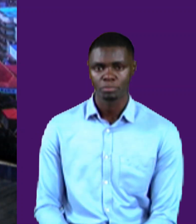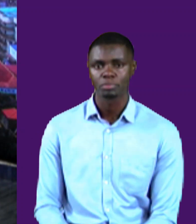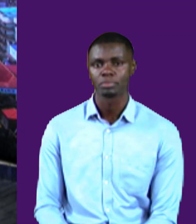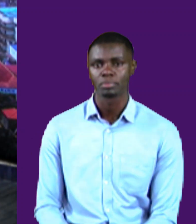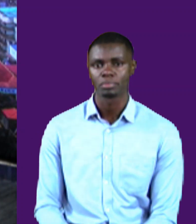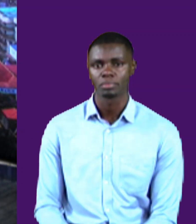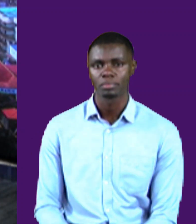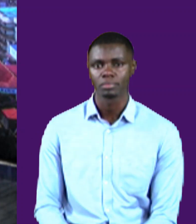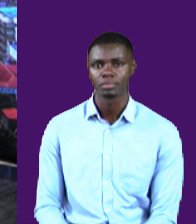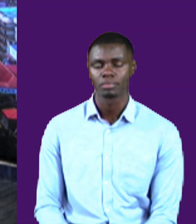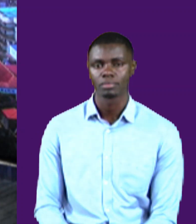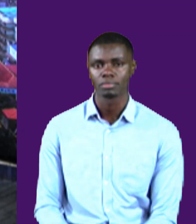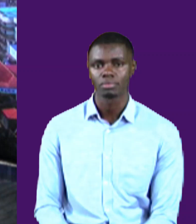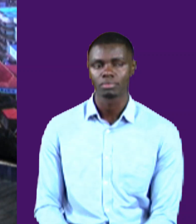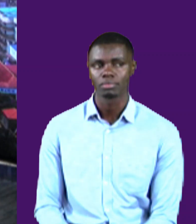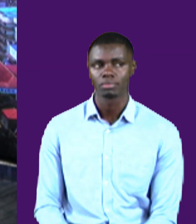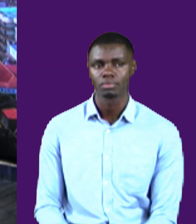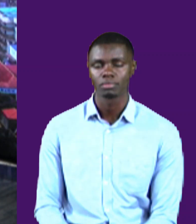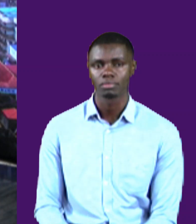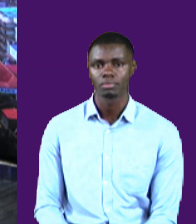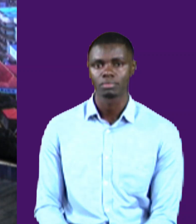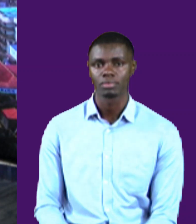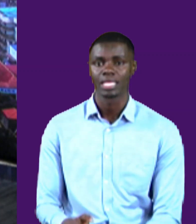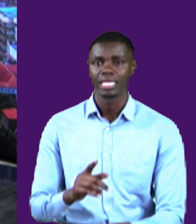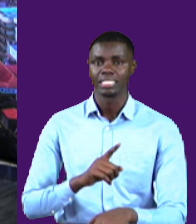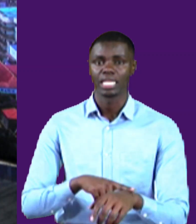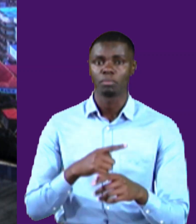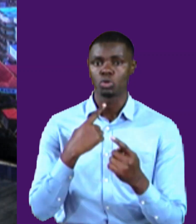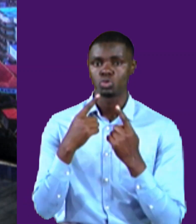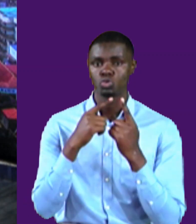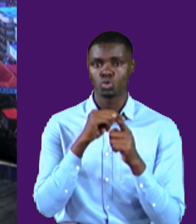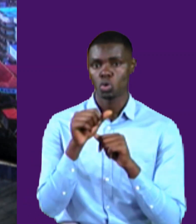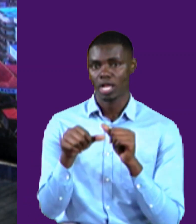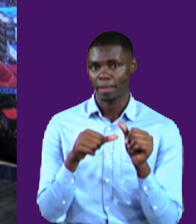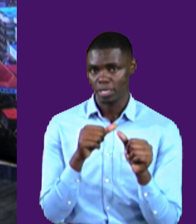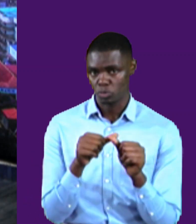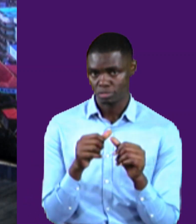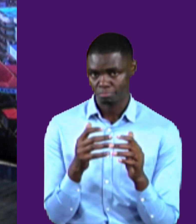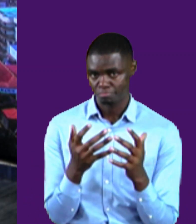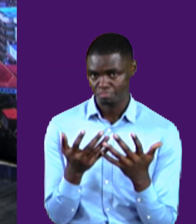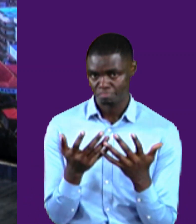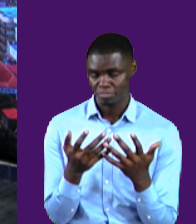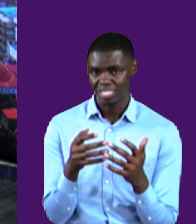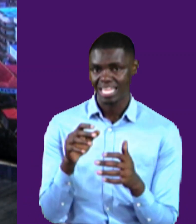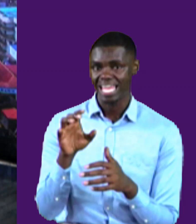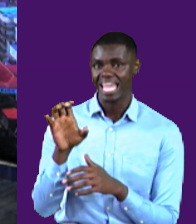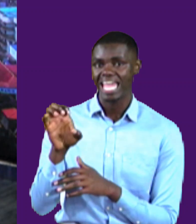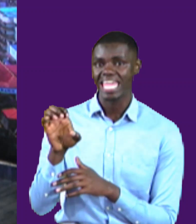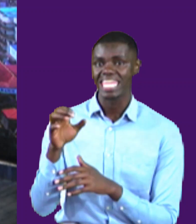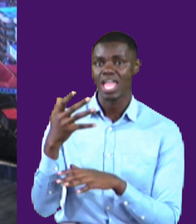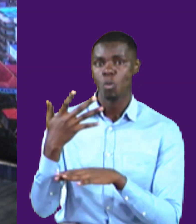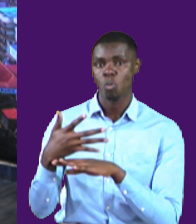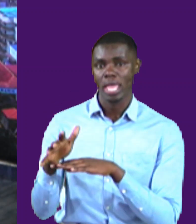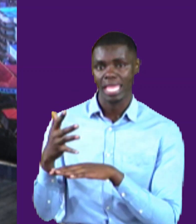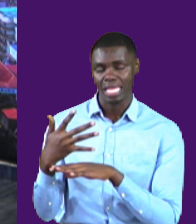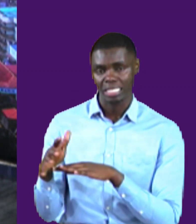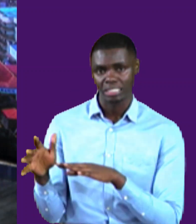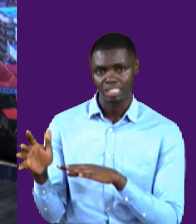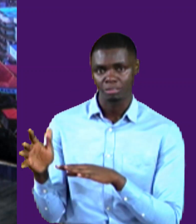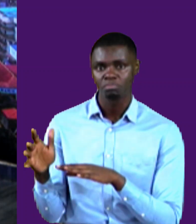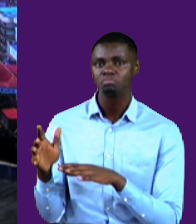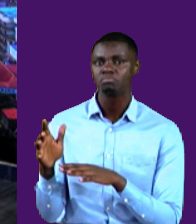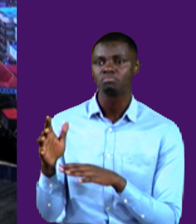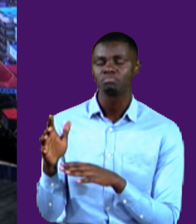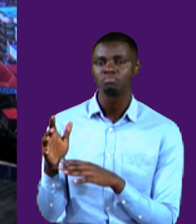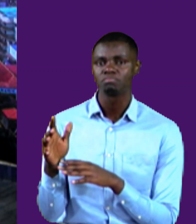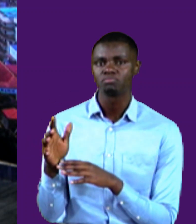So when you talk about the e-waste, these are